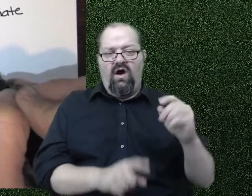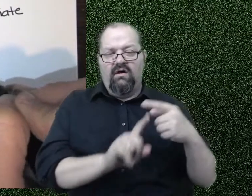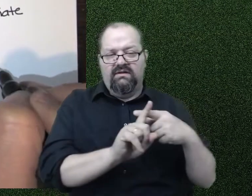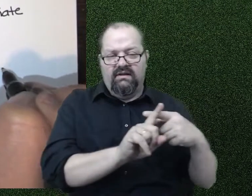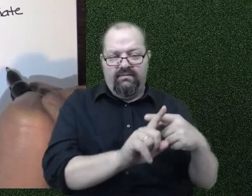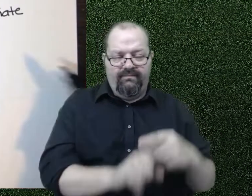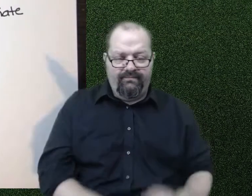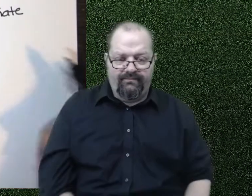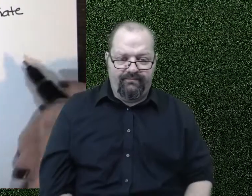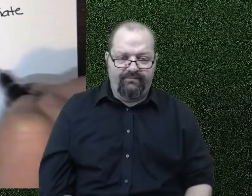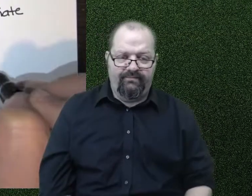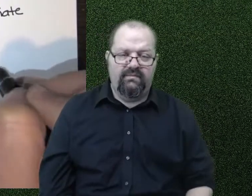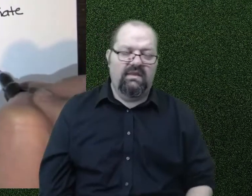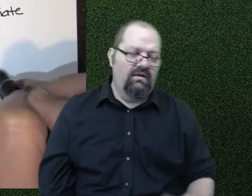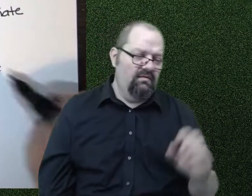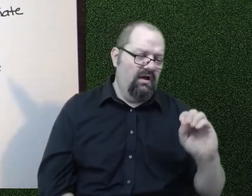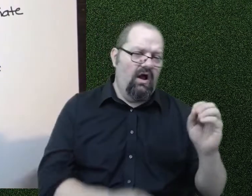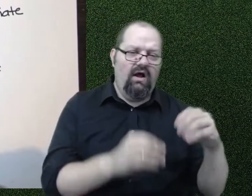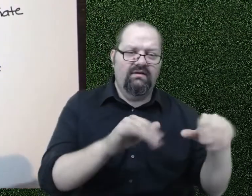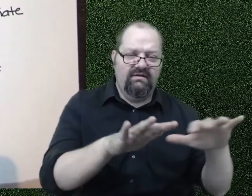Oops.